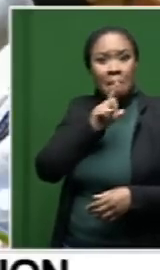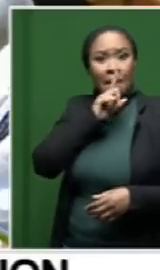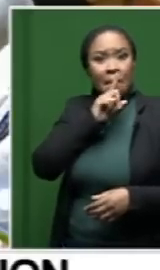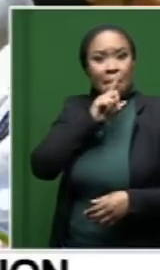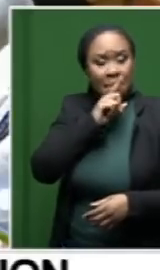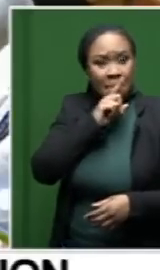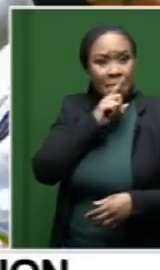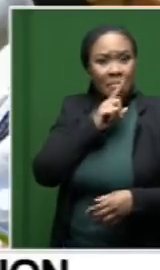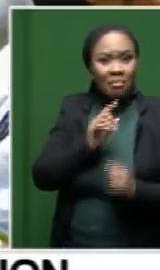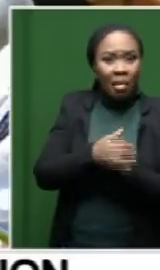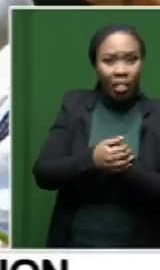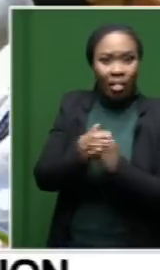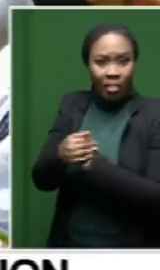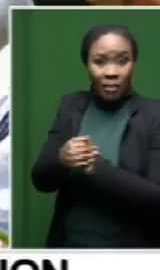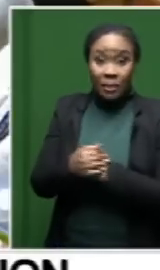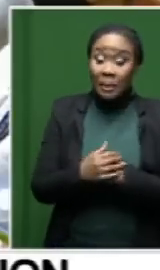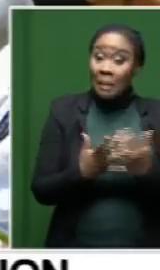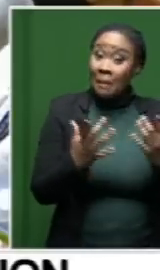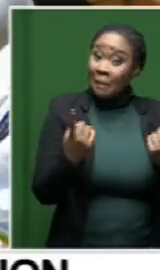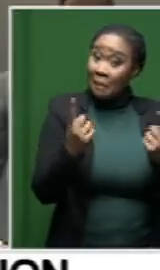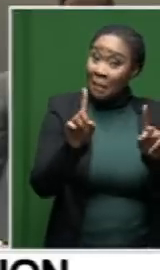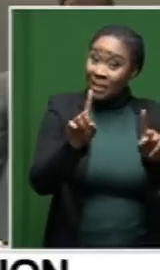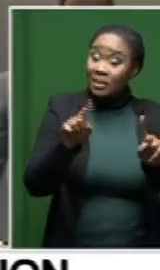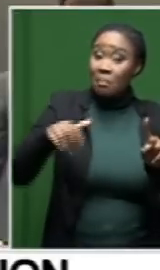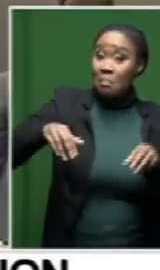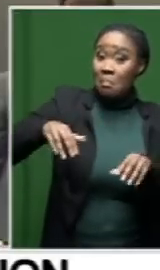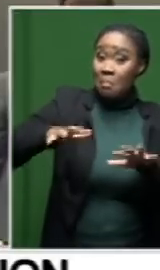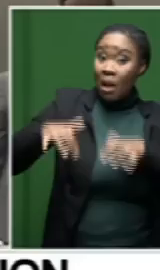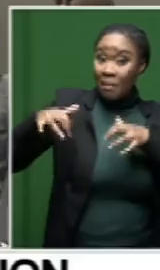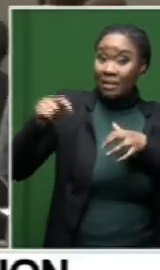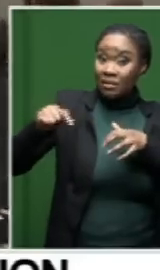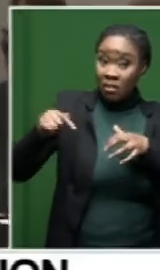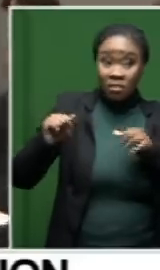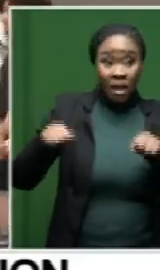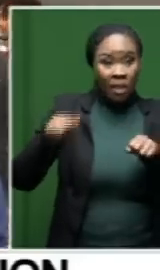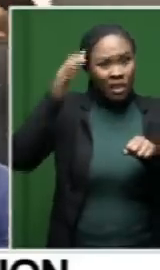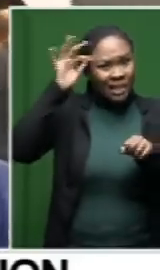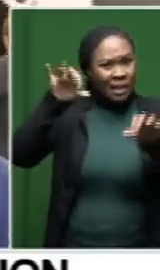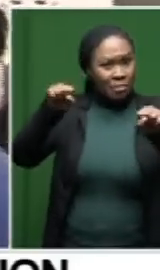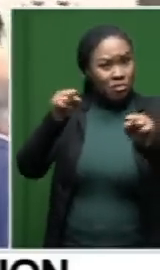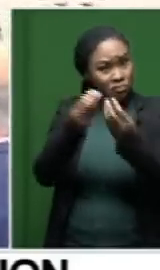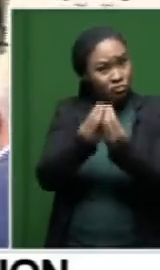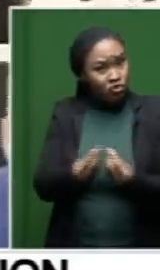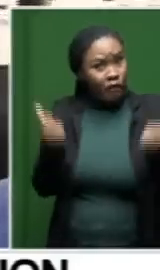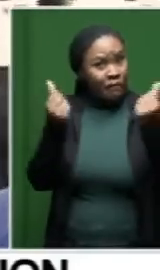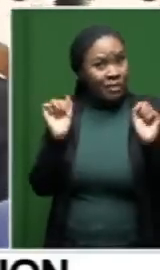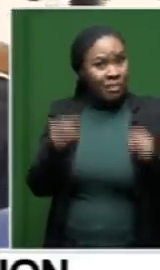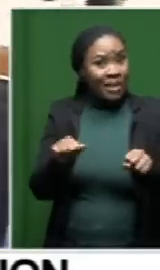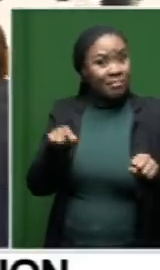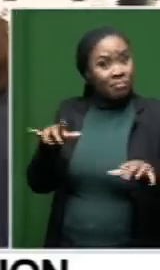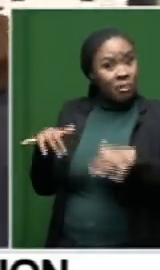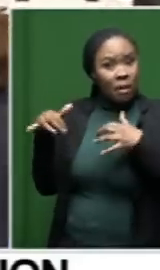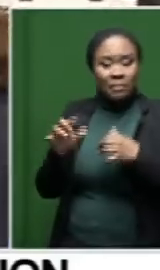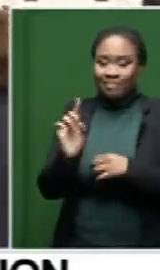it. Now, as far as Parliament is concerned, Parliament itself is unable to resolve capture. What it is able to do